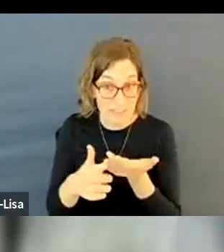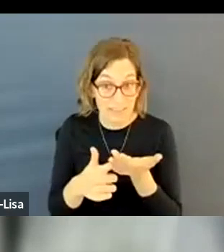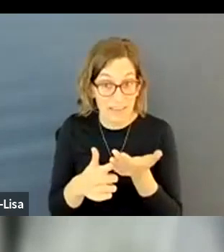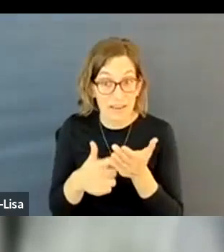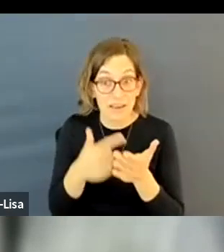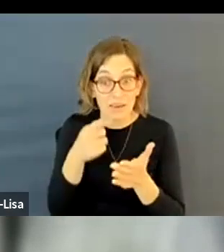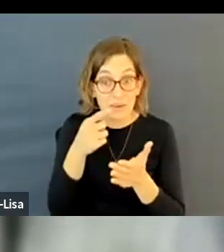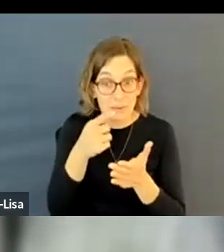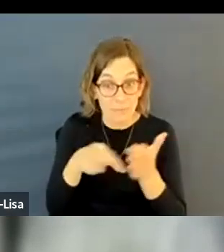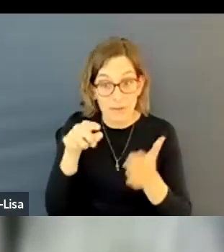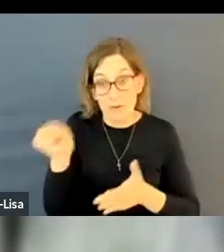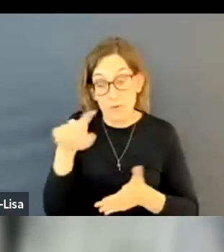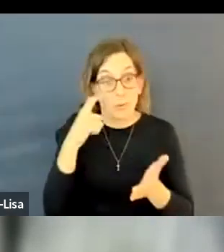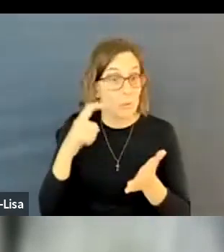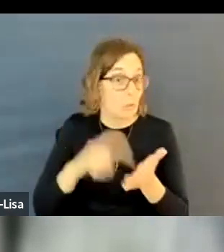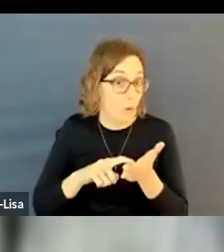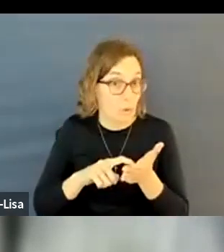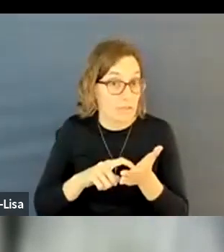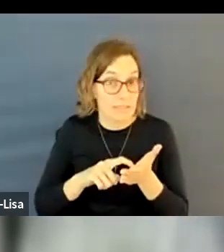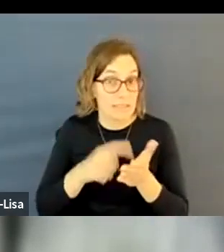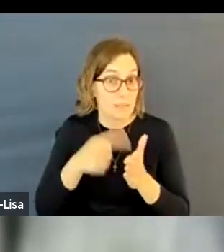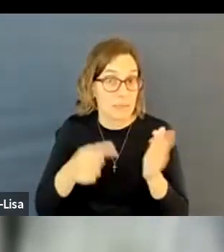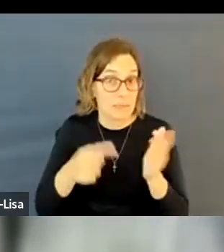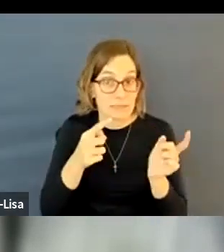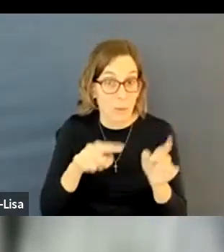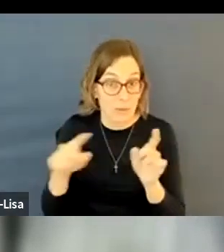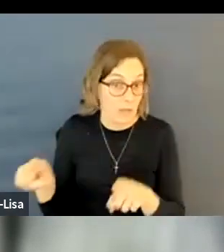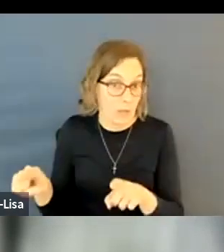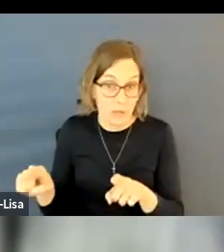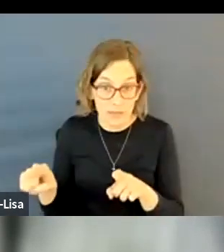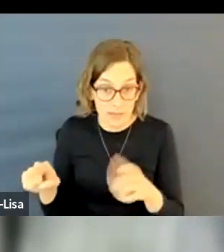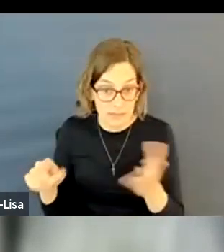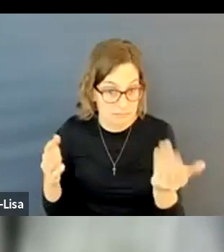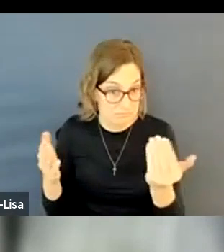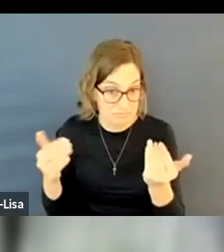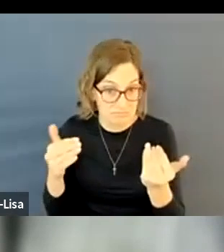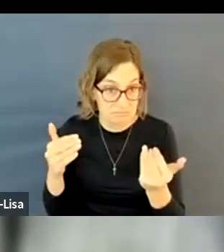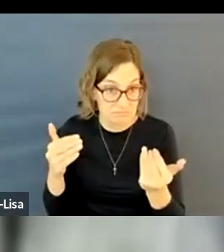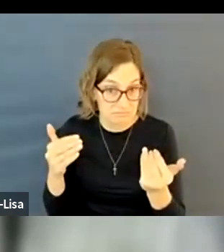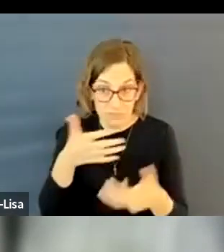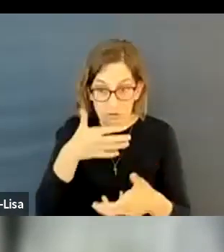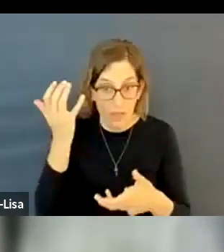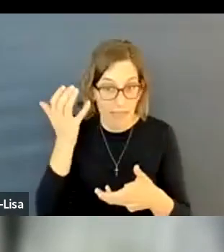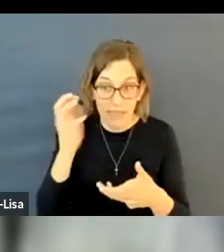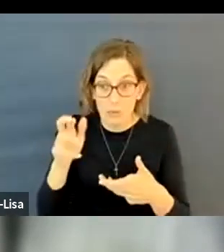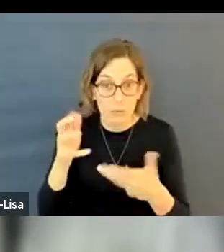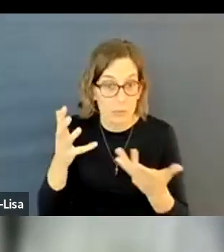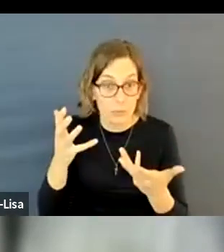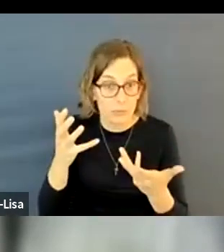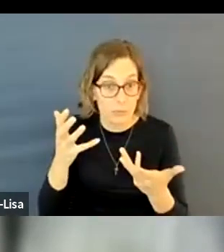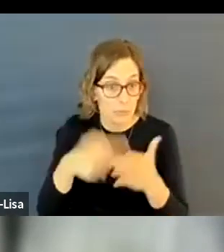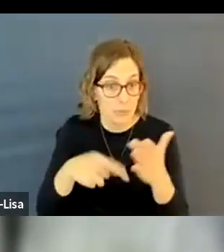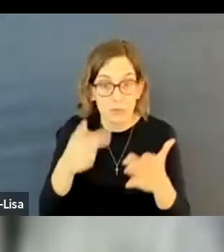you noticing? What's going on here? You can just call out, what are you